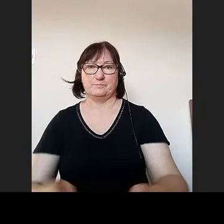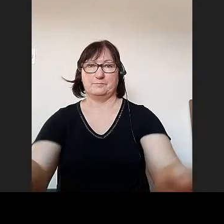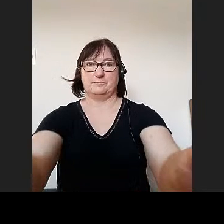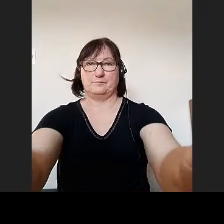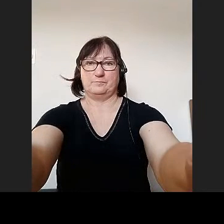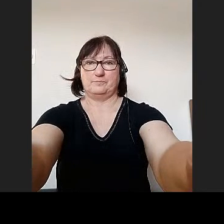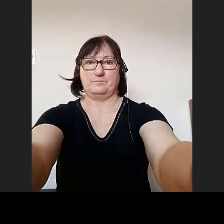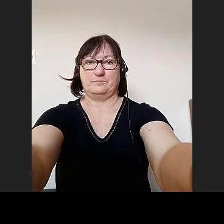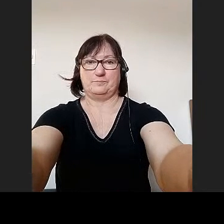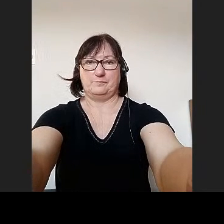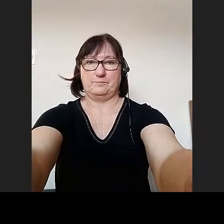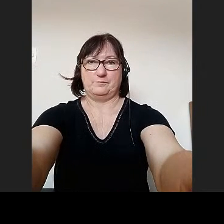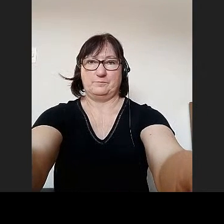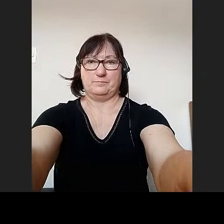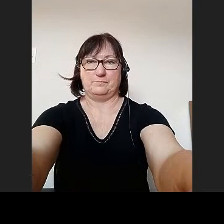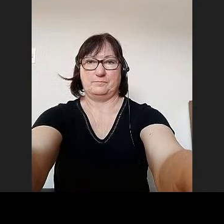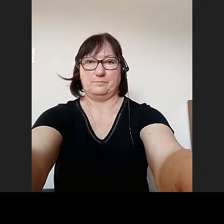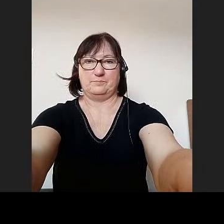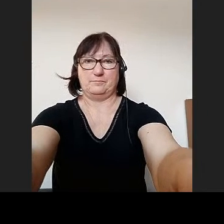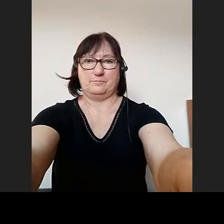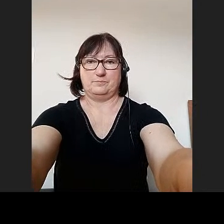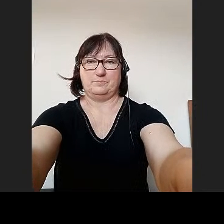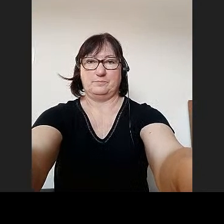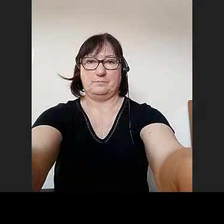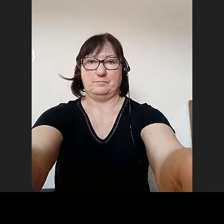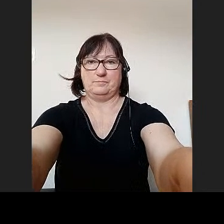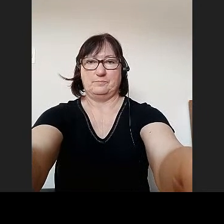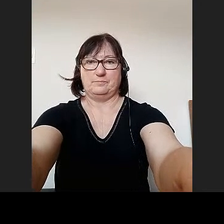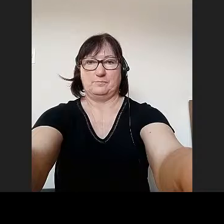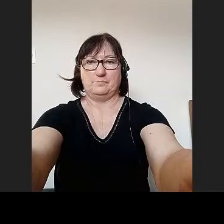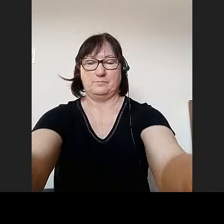We are joined in the panel of experts by